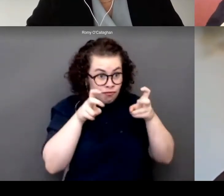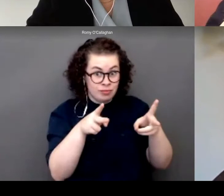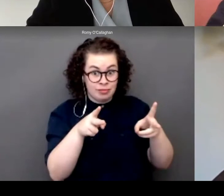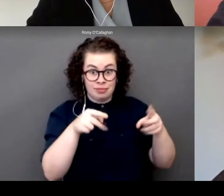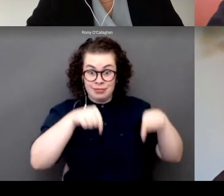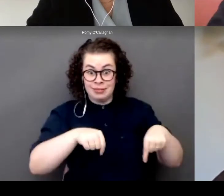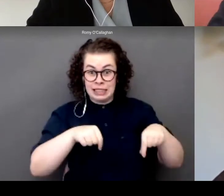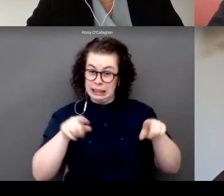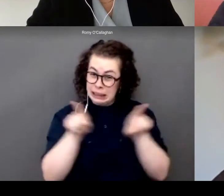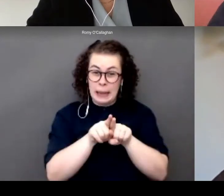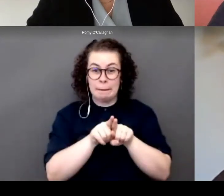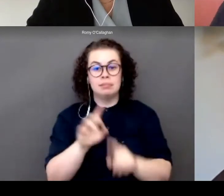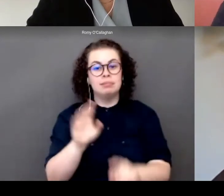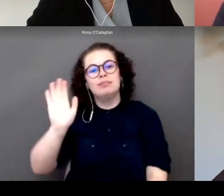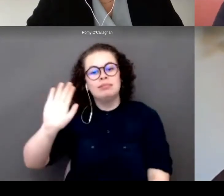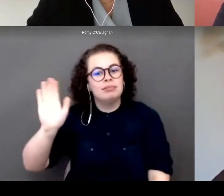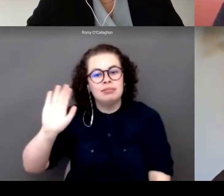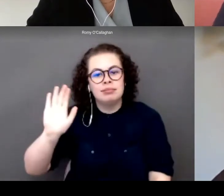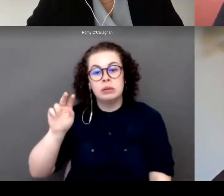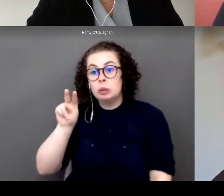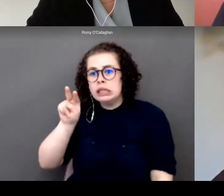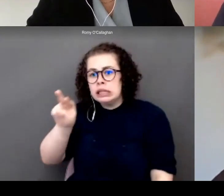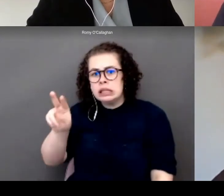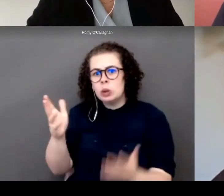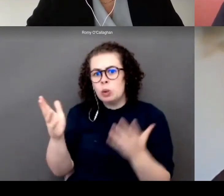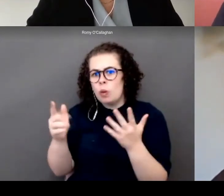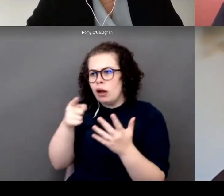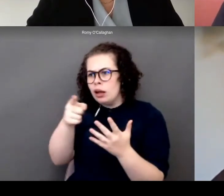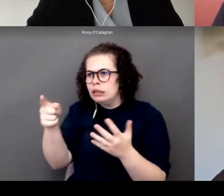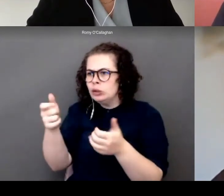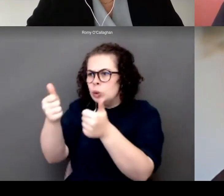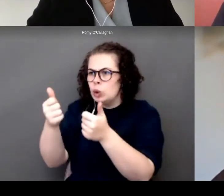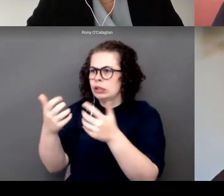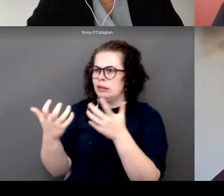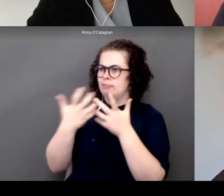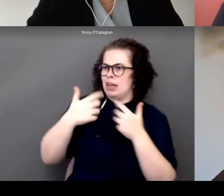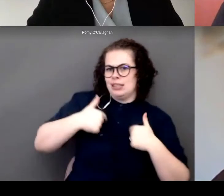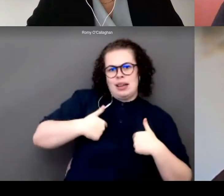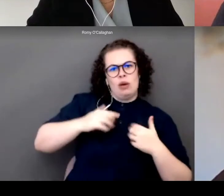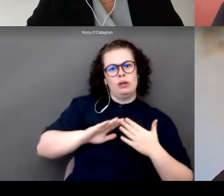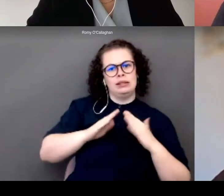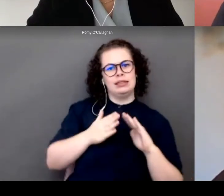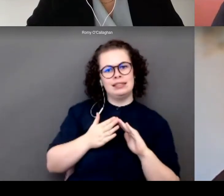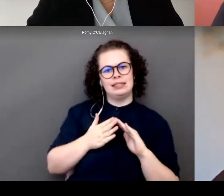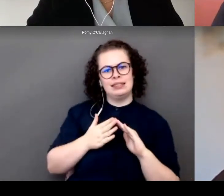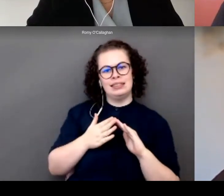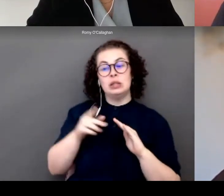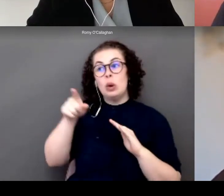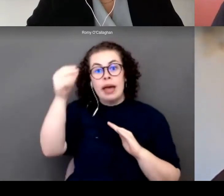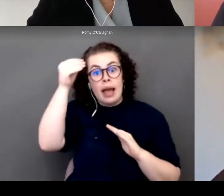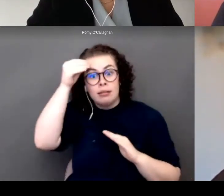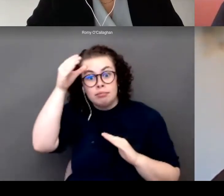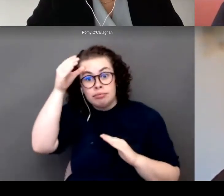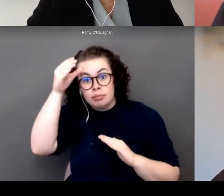transferring the model of the Light Festival. So we are talking about transferring a know-how on the model, and this is in order to